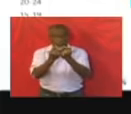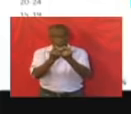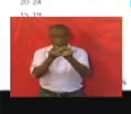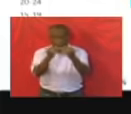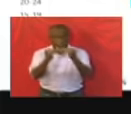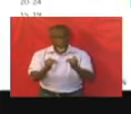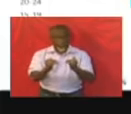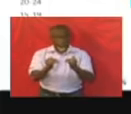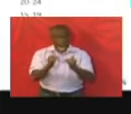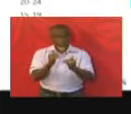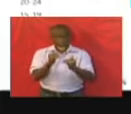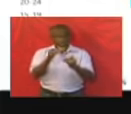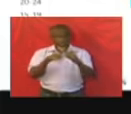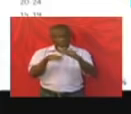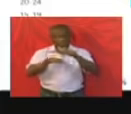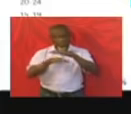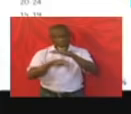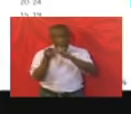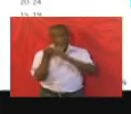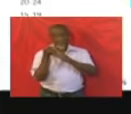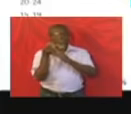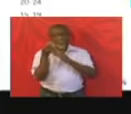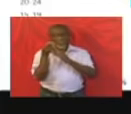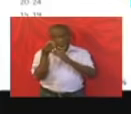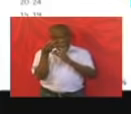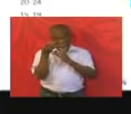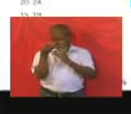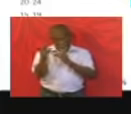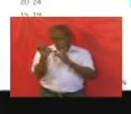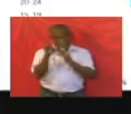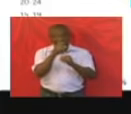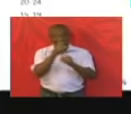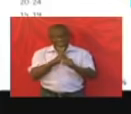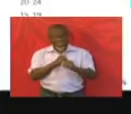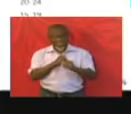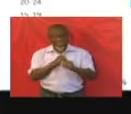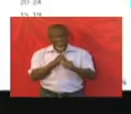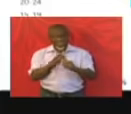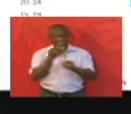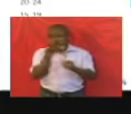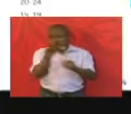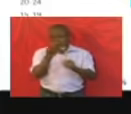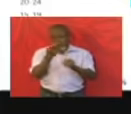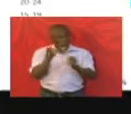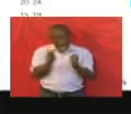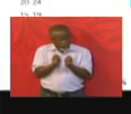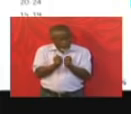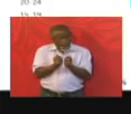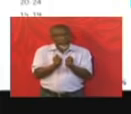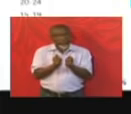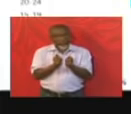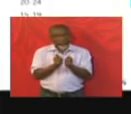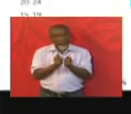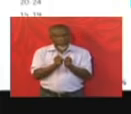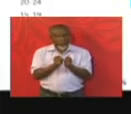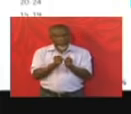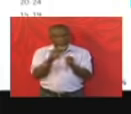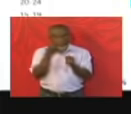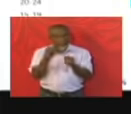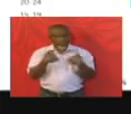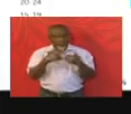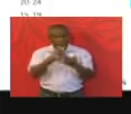so 19 and under. You see that is constricted, representing some level of protection of that younger population. And we